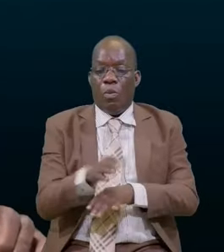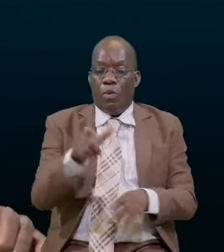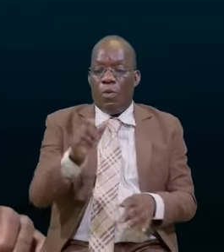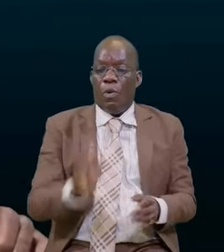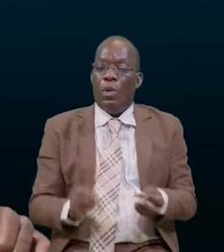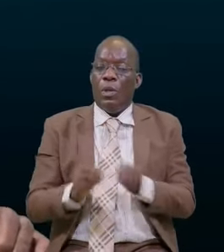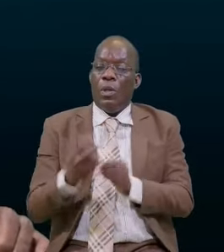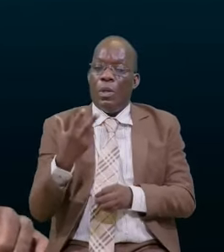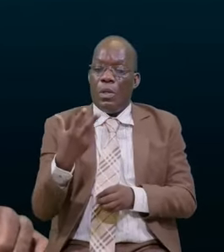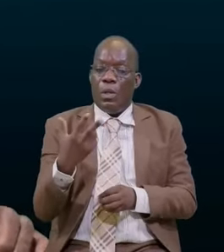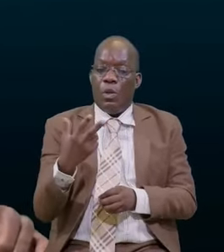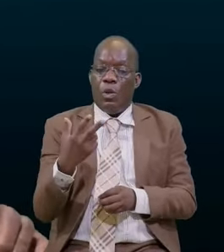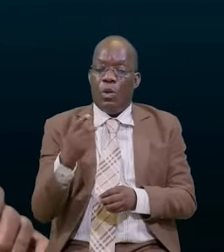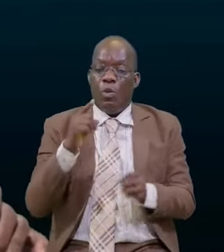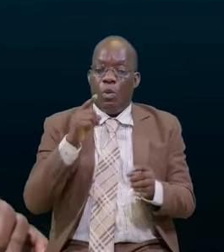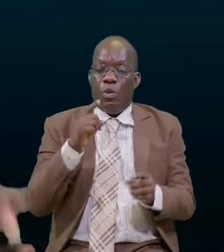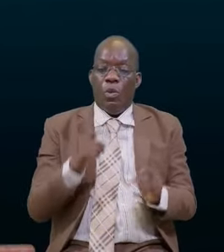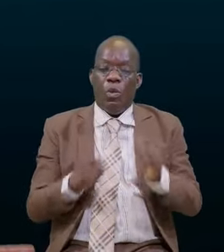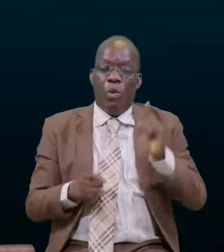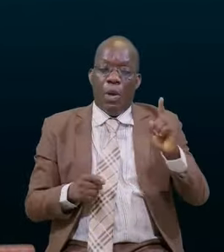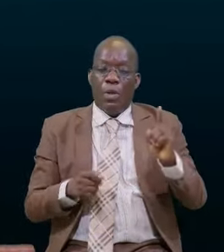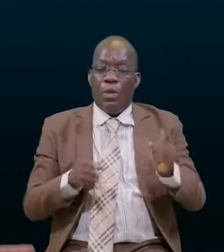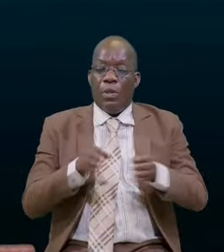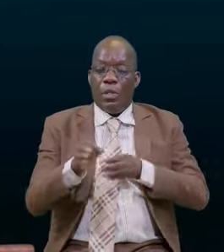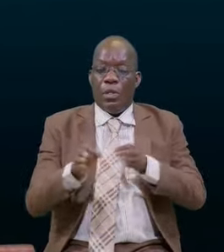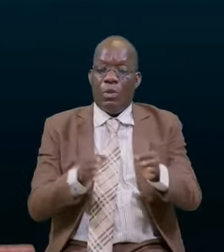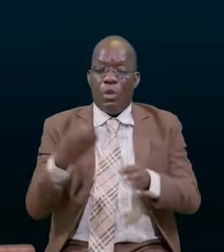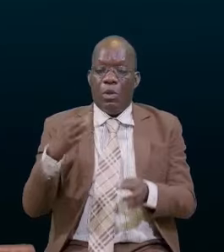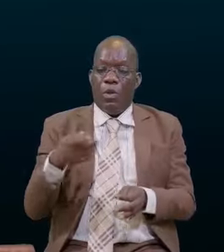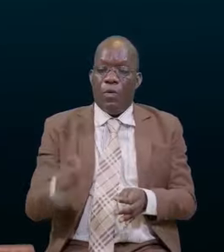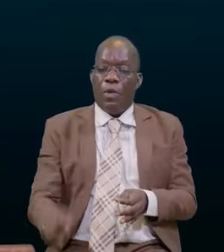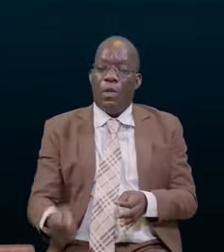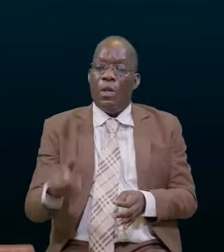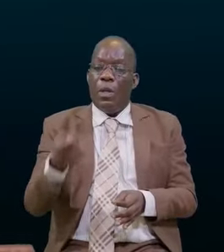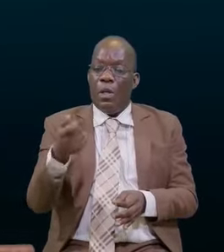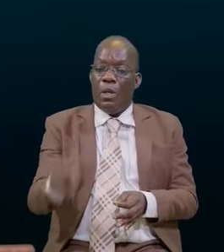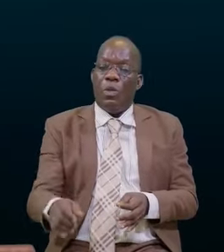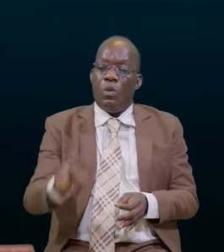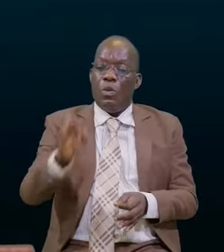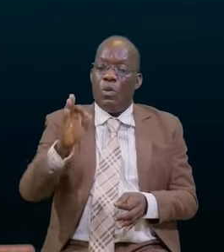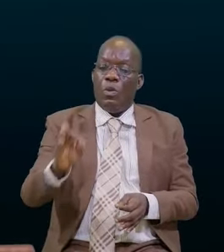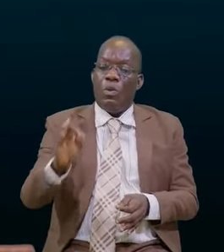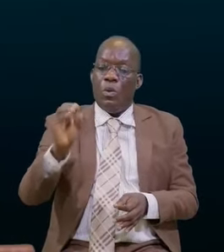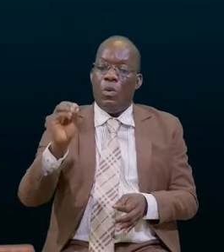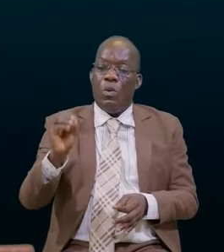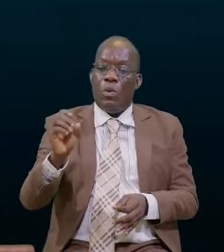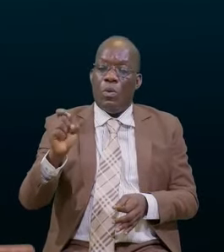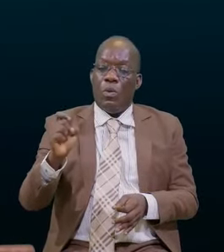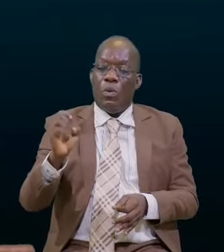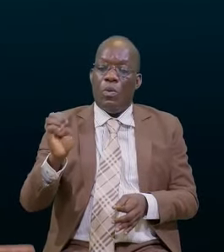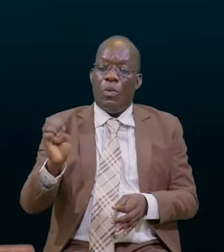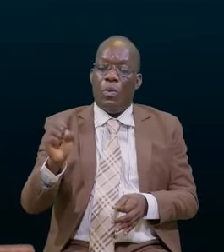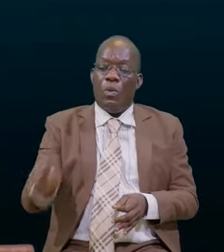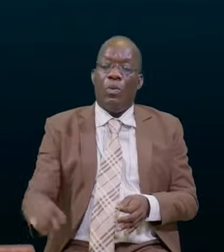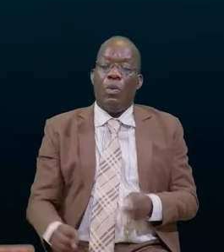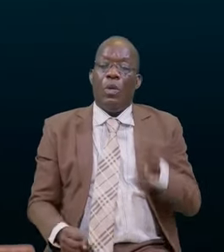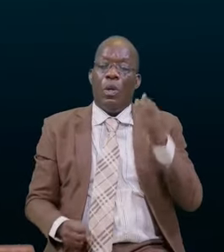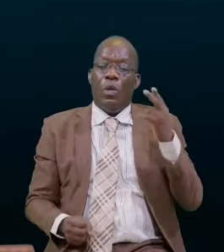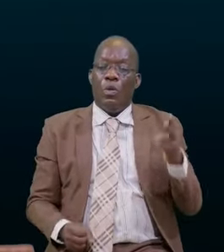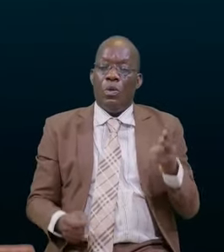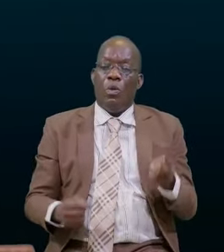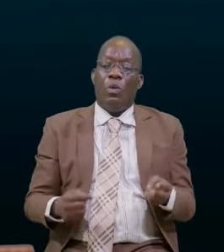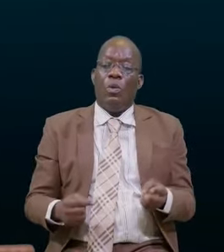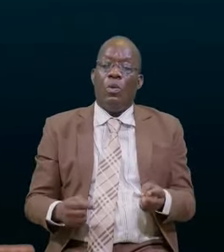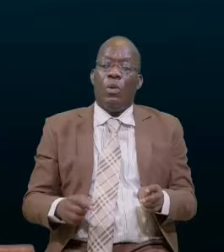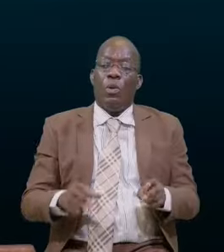description of the little foxes description of the little foxes number two discovering the little foxes in our